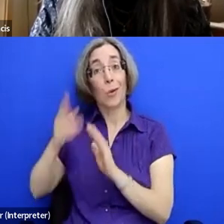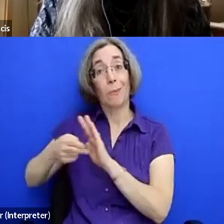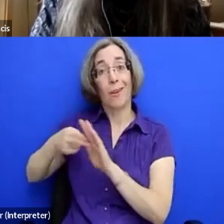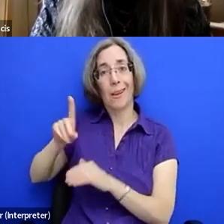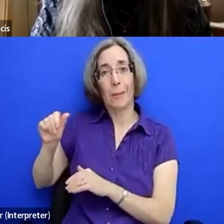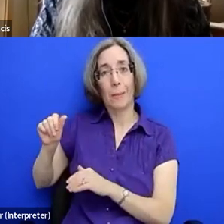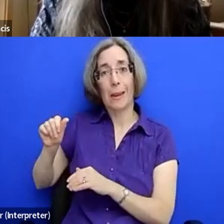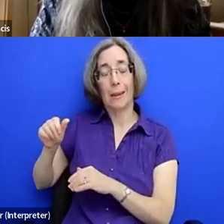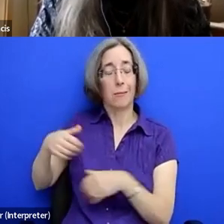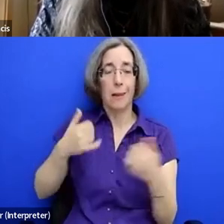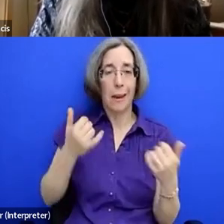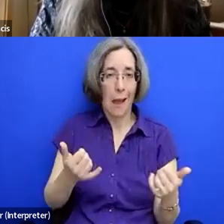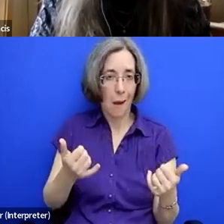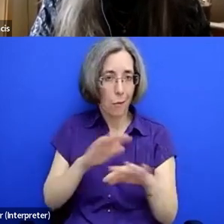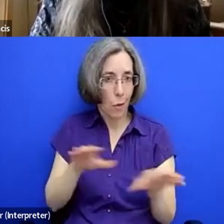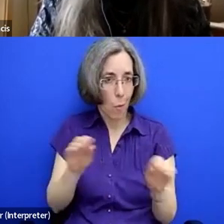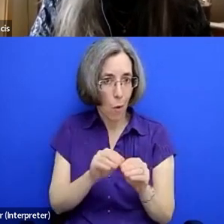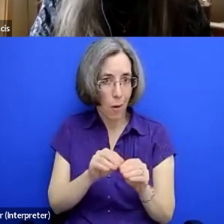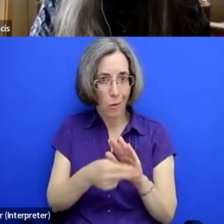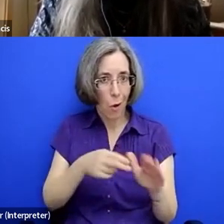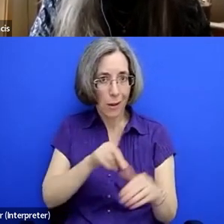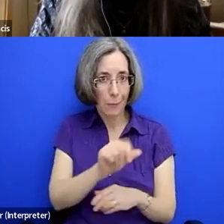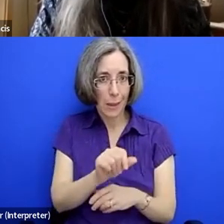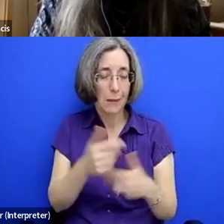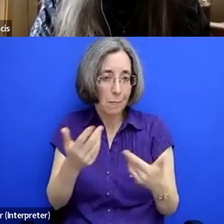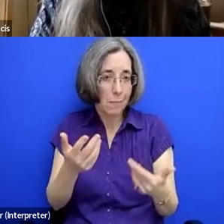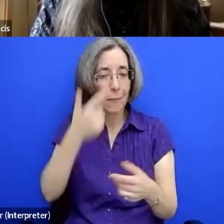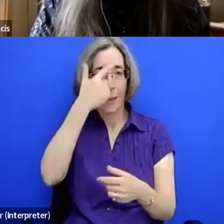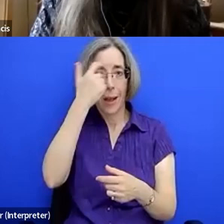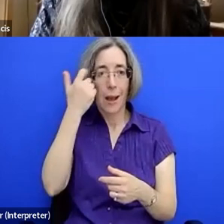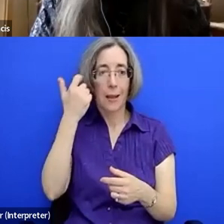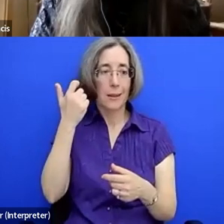are now no longer disabilities. And that's because of,